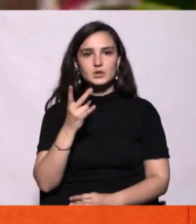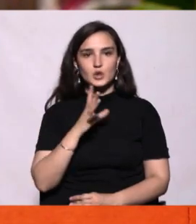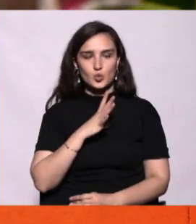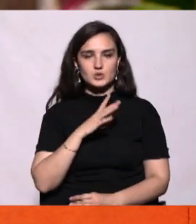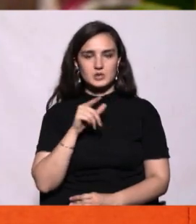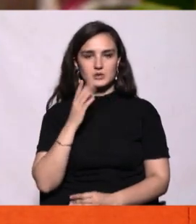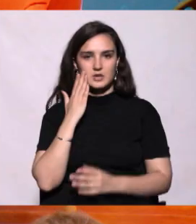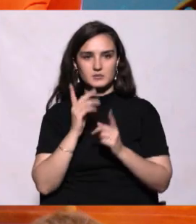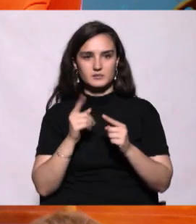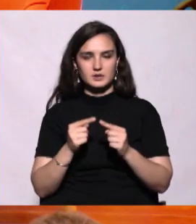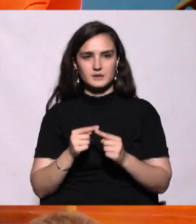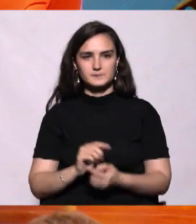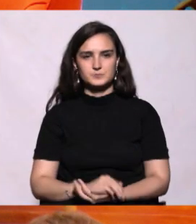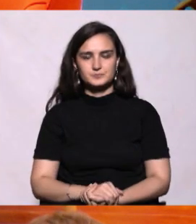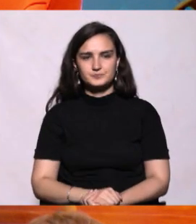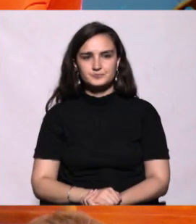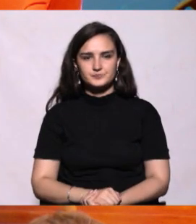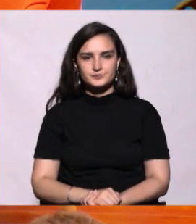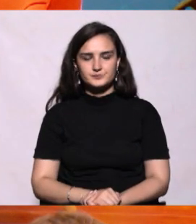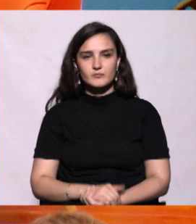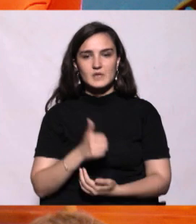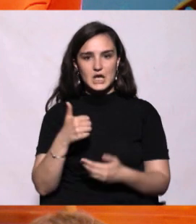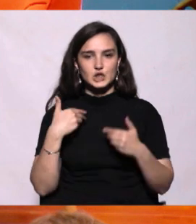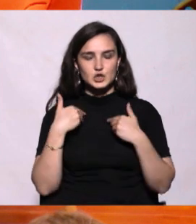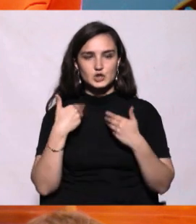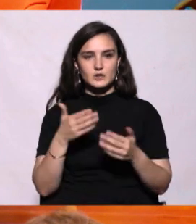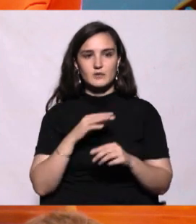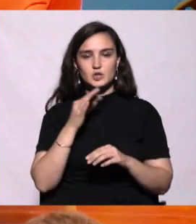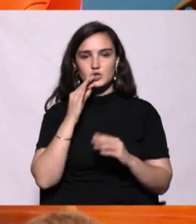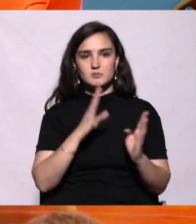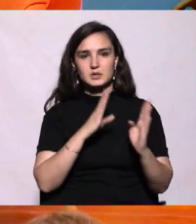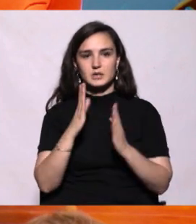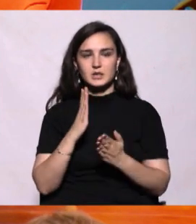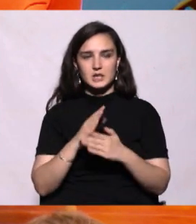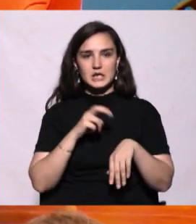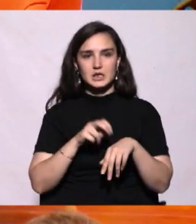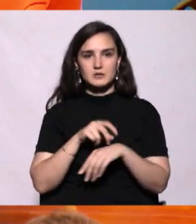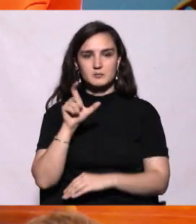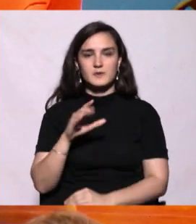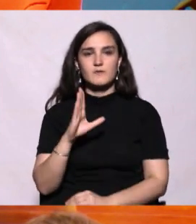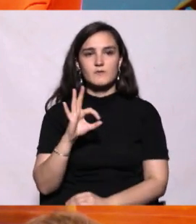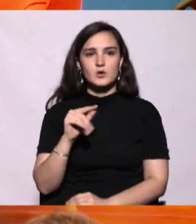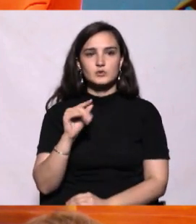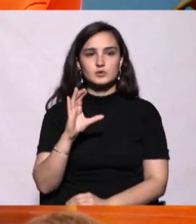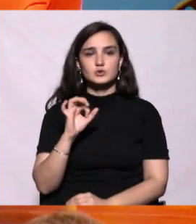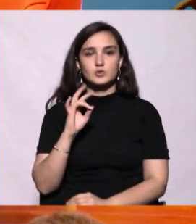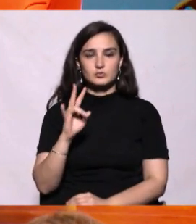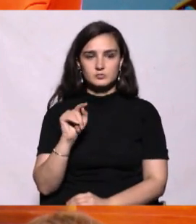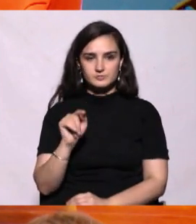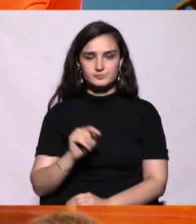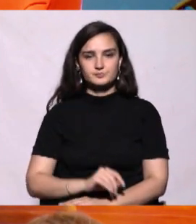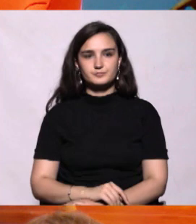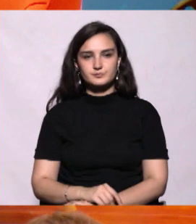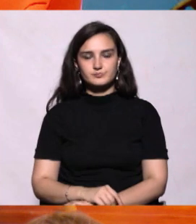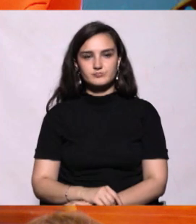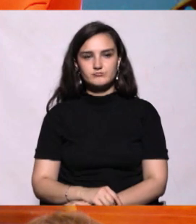truth." Good advice. Our next character is Dr. Watson. Dr. Watson.